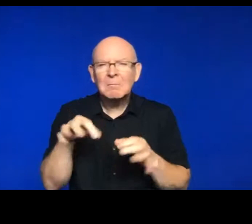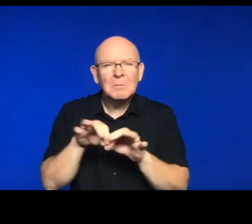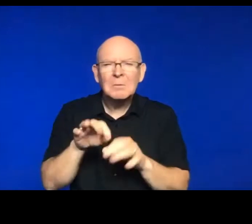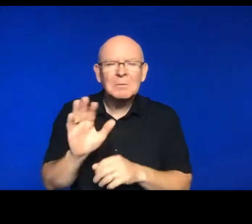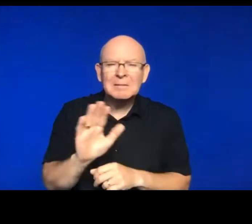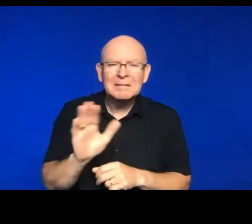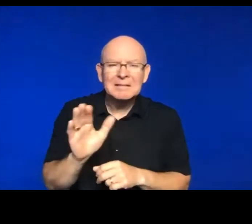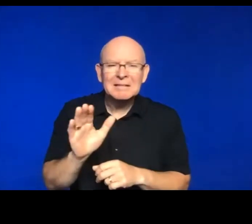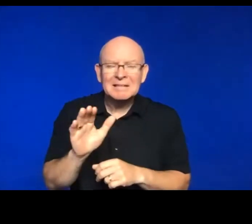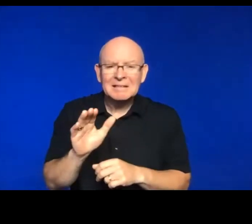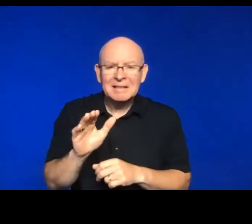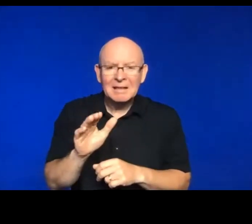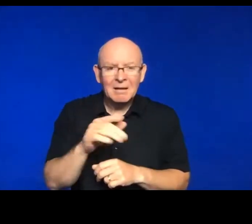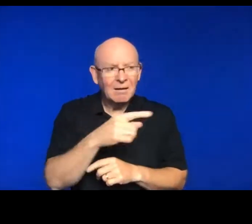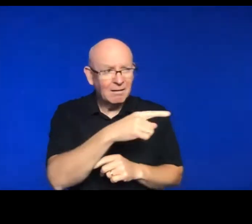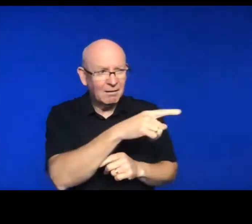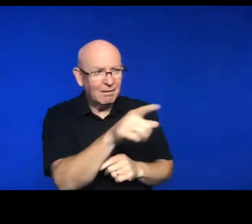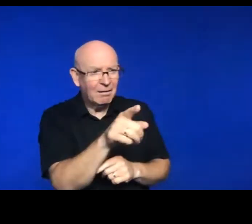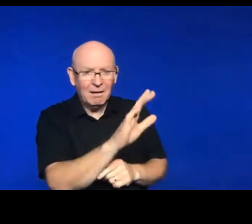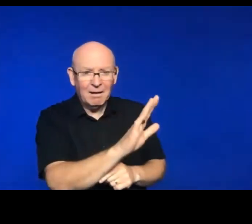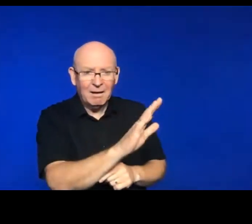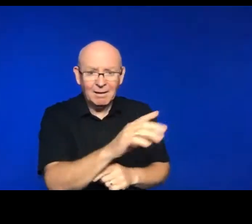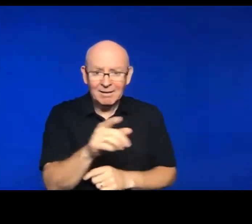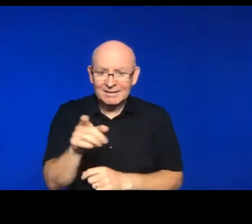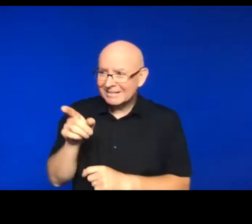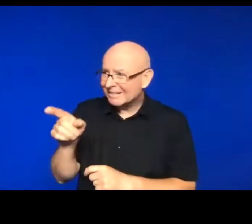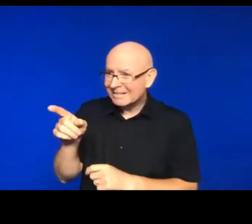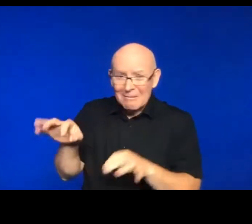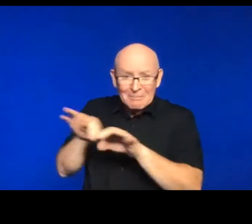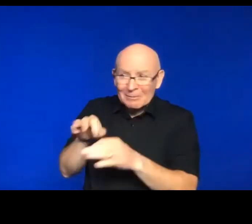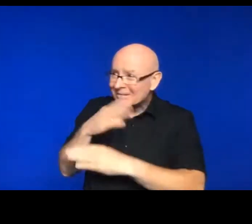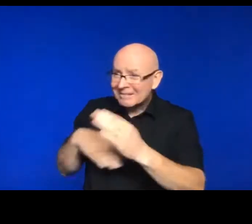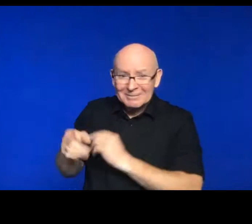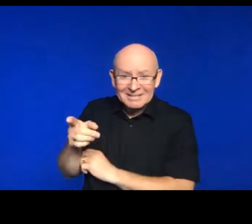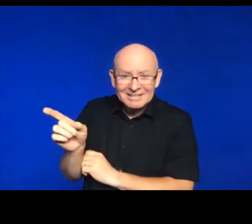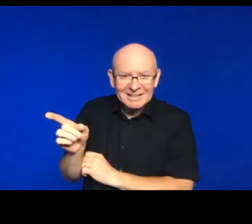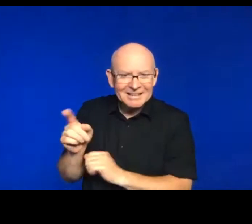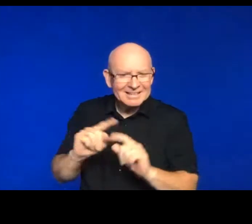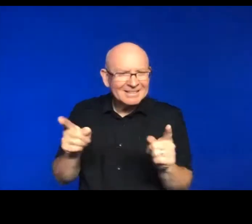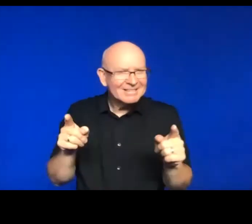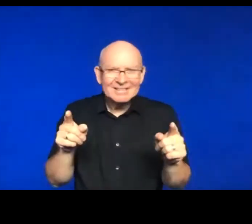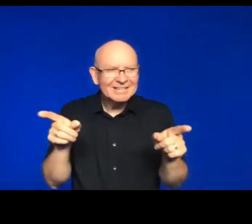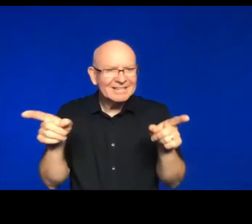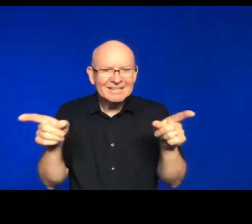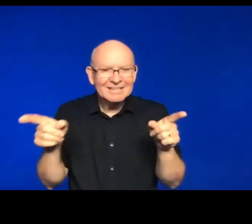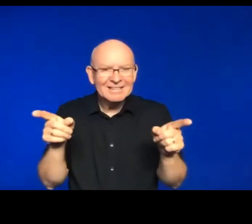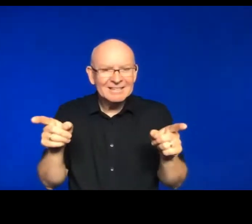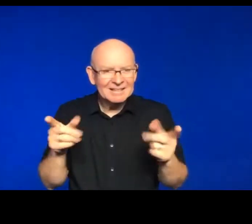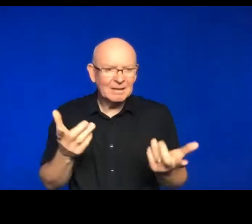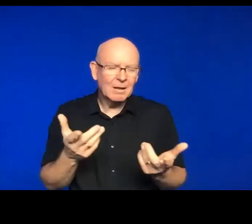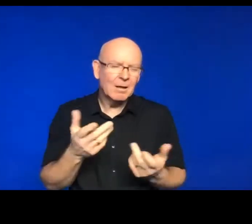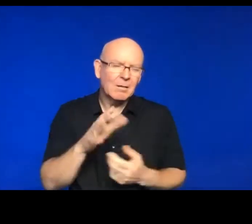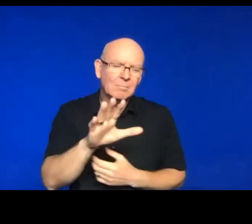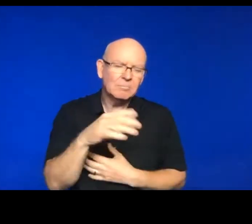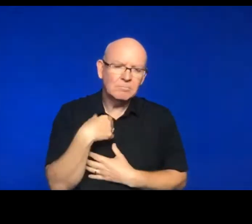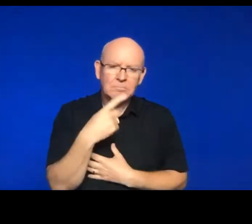example, rehabilitation services for some children with neurodevelopmental disability.